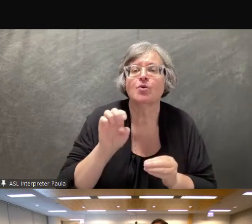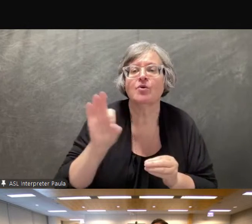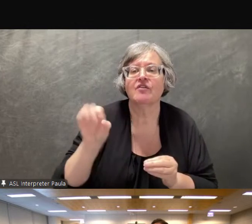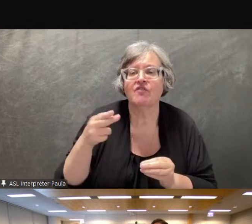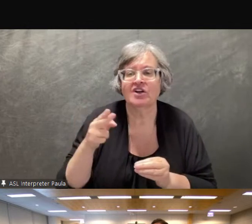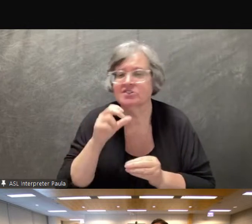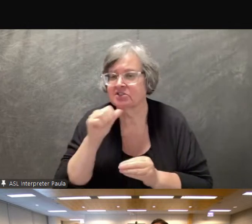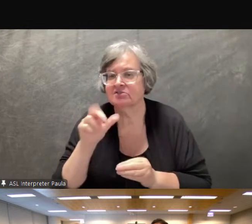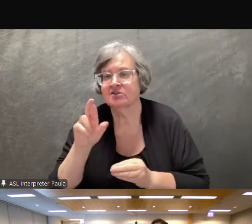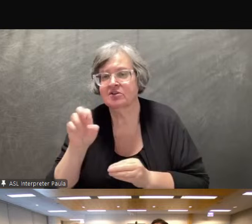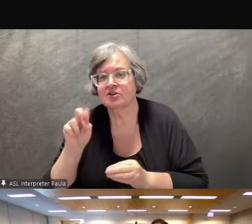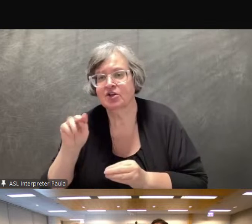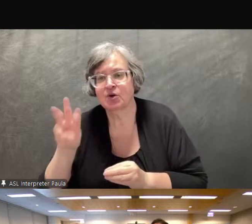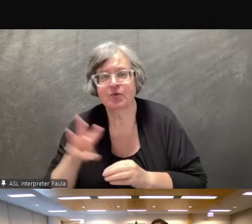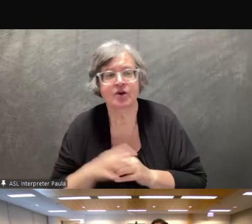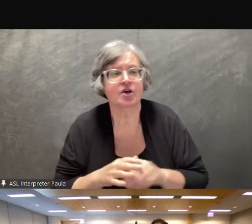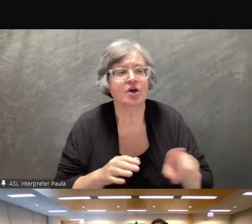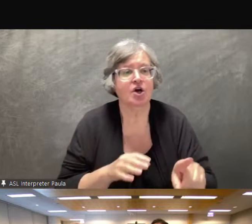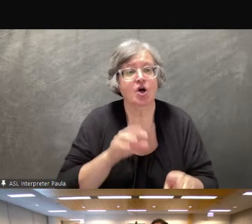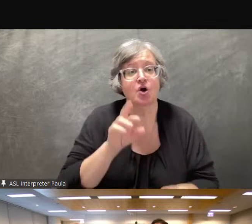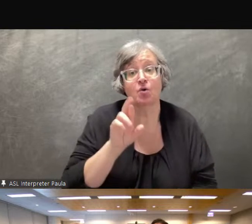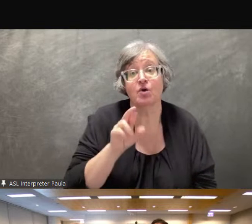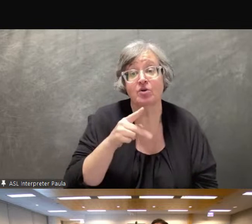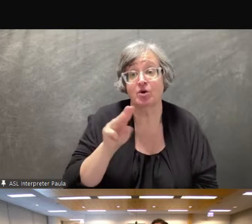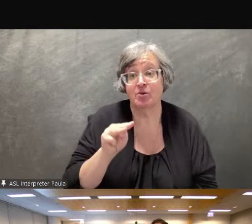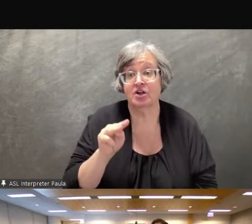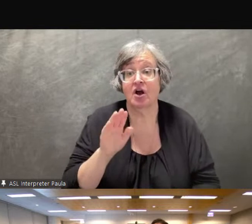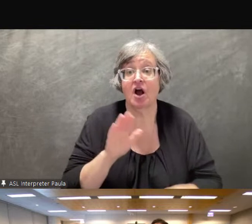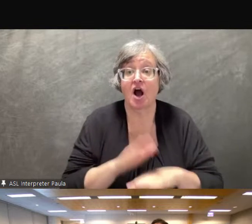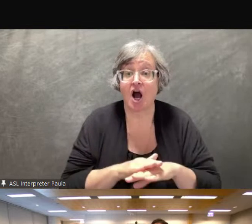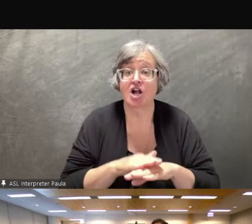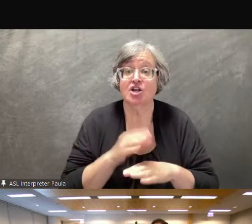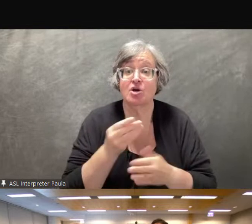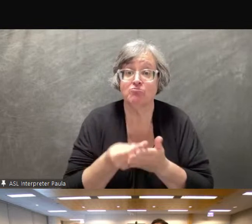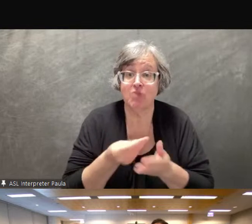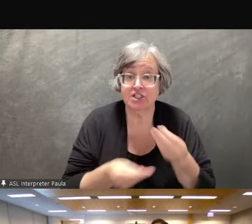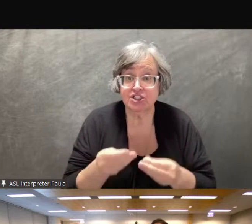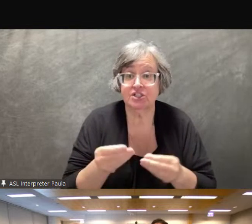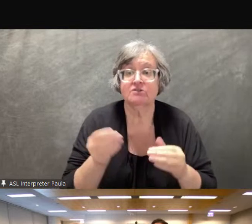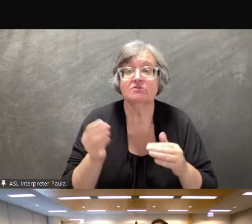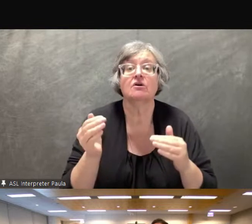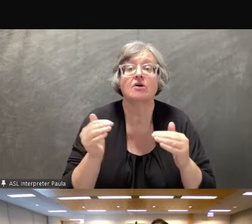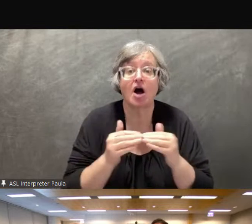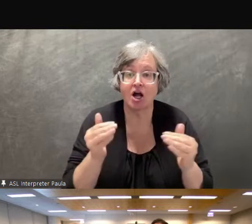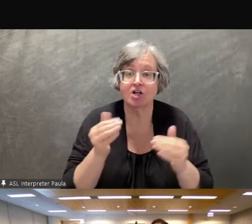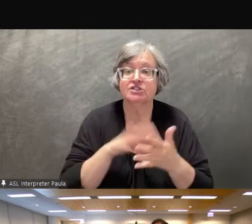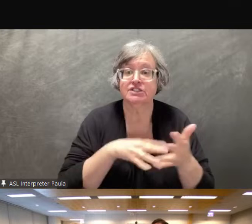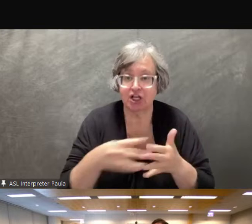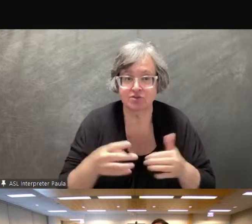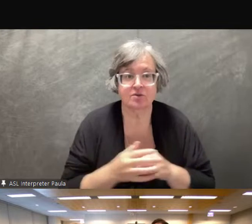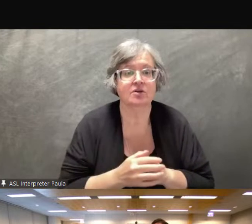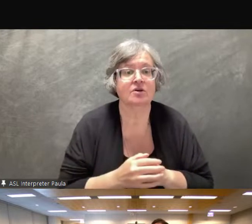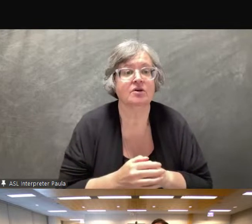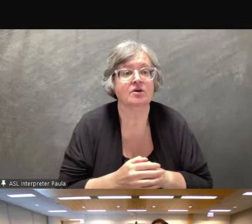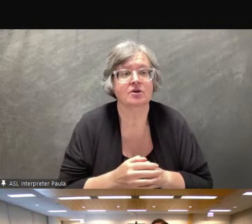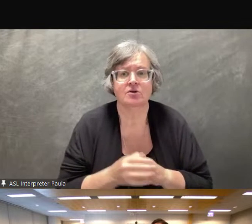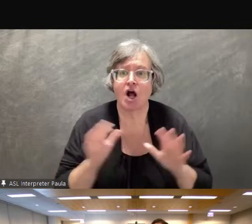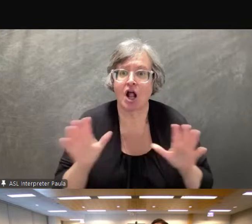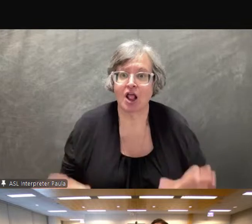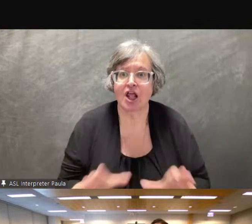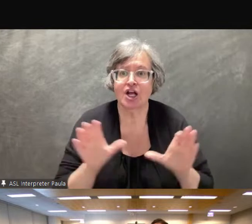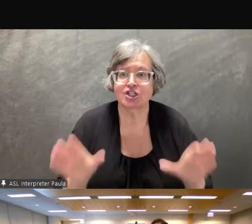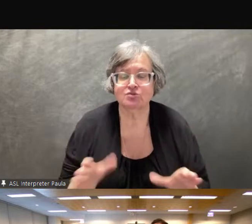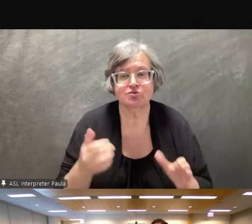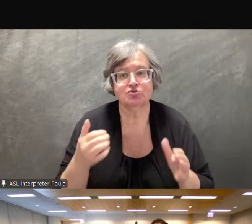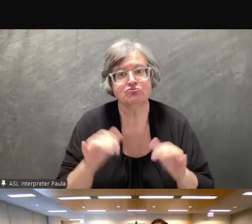Moving on to our red purple modernization, we continue forward on budget, on schedule. A lot of activity. We are again kind of in a rinse and